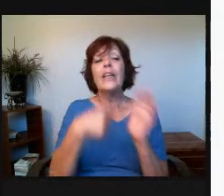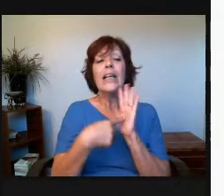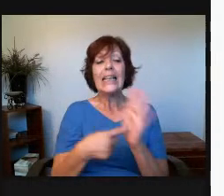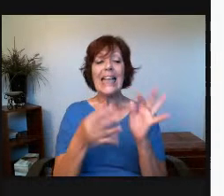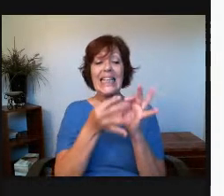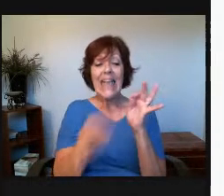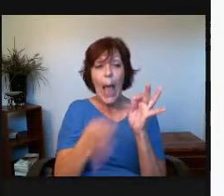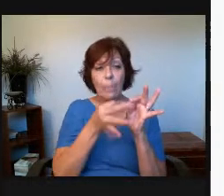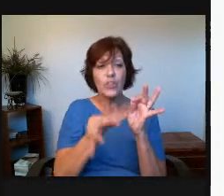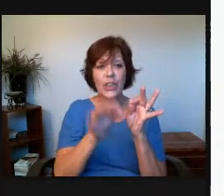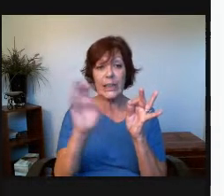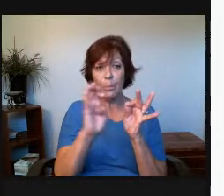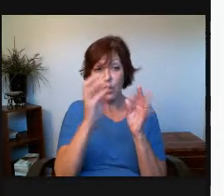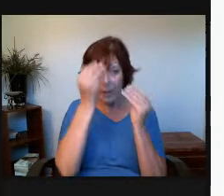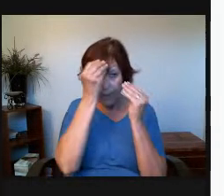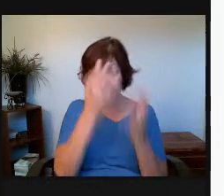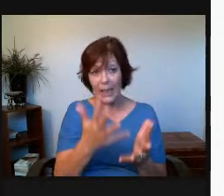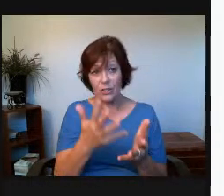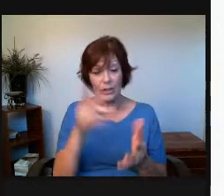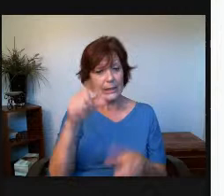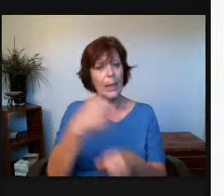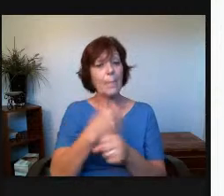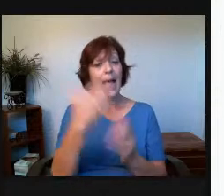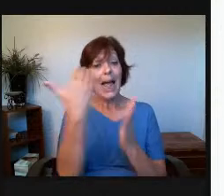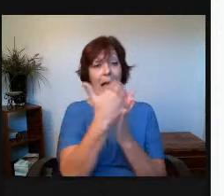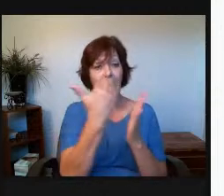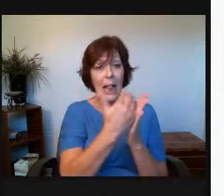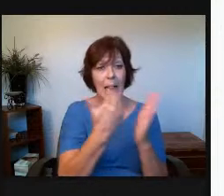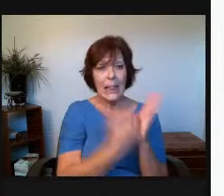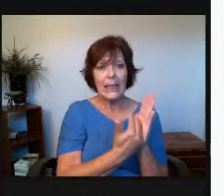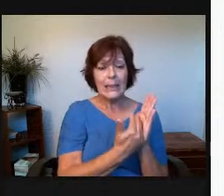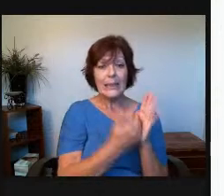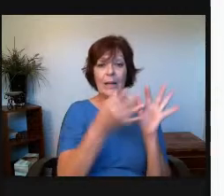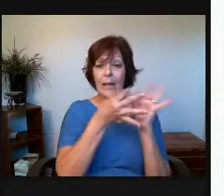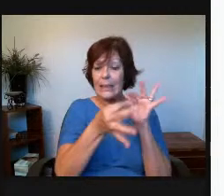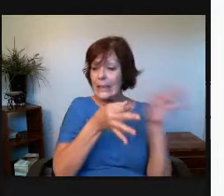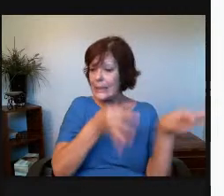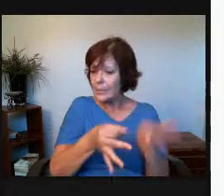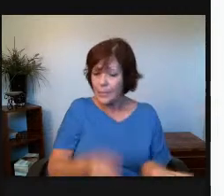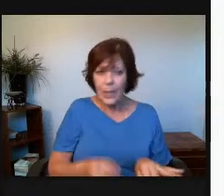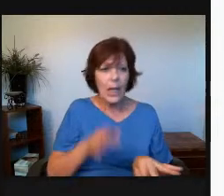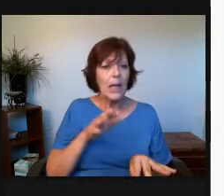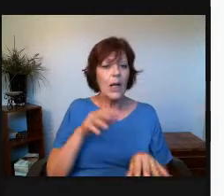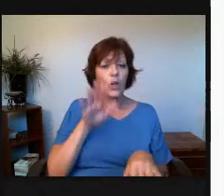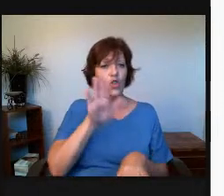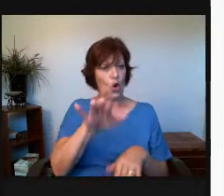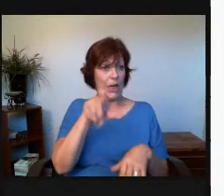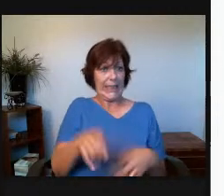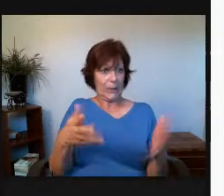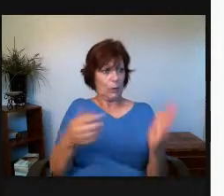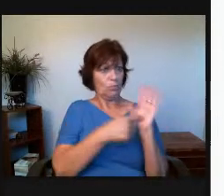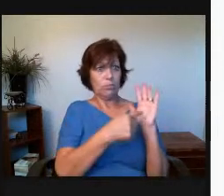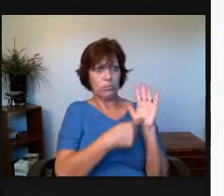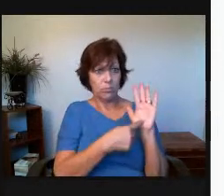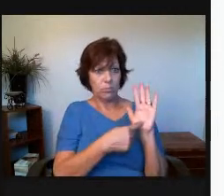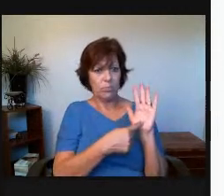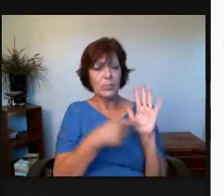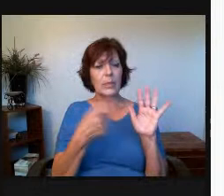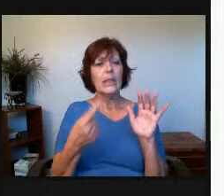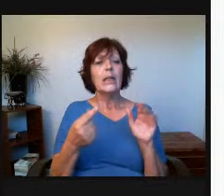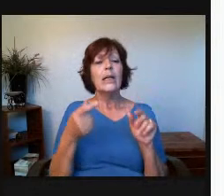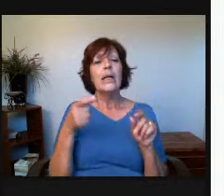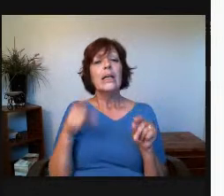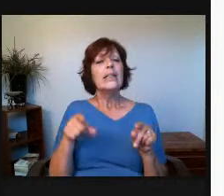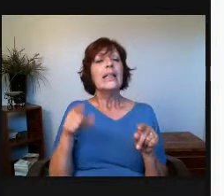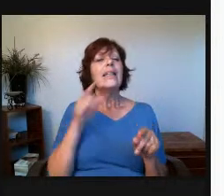information. We need to create a list of pre-printed statements and explanations describing your needs. This goes to having